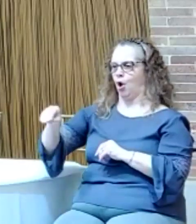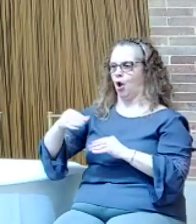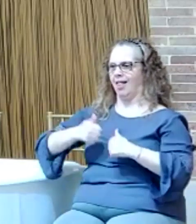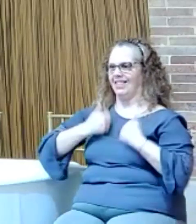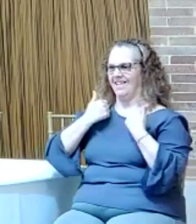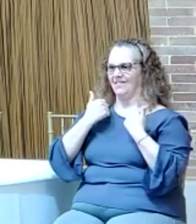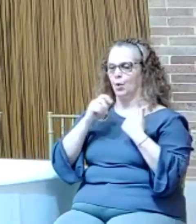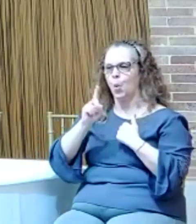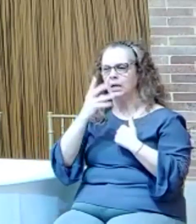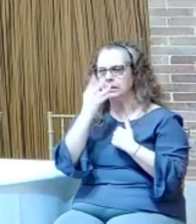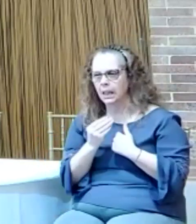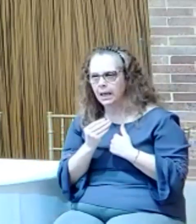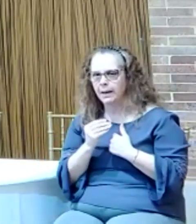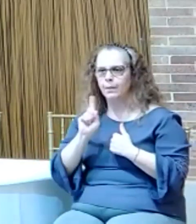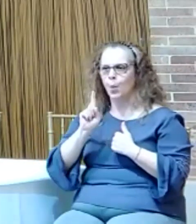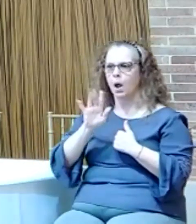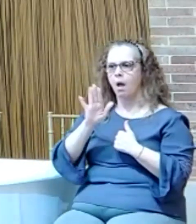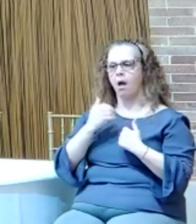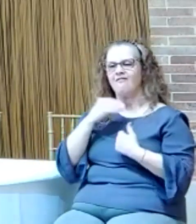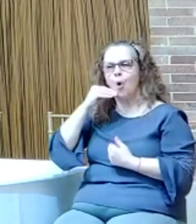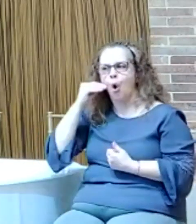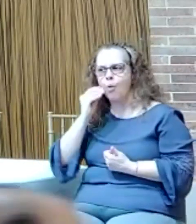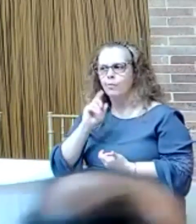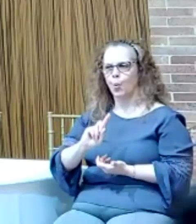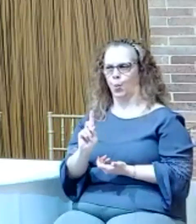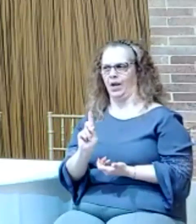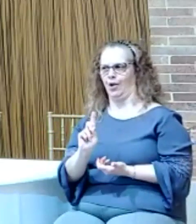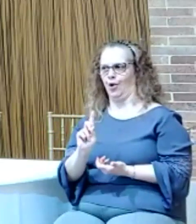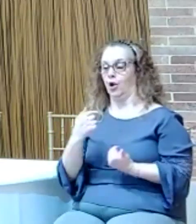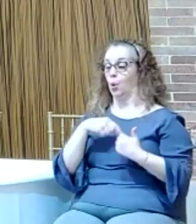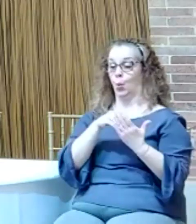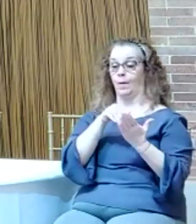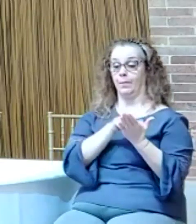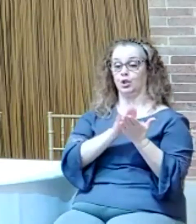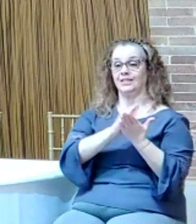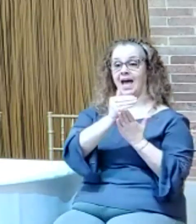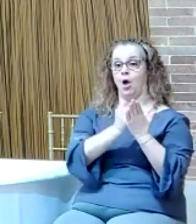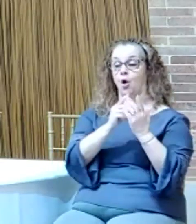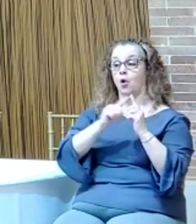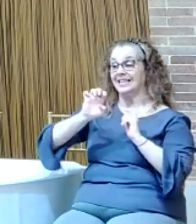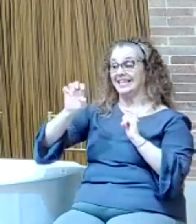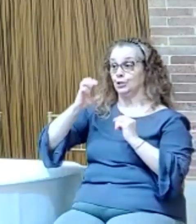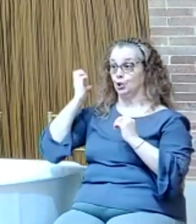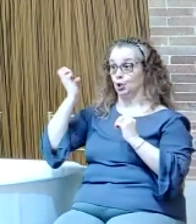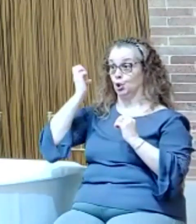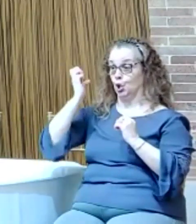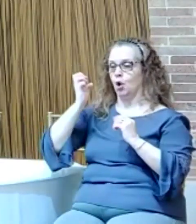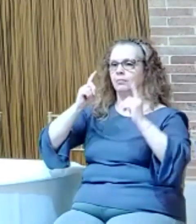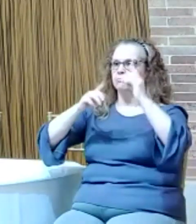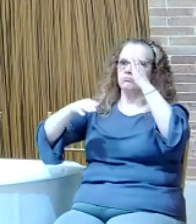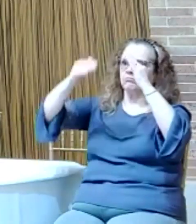put their head down at night where we actually listed like Scandinavians at the top followed by white